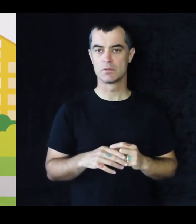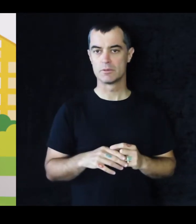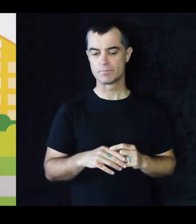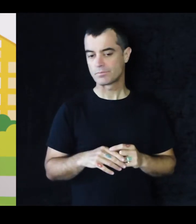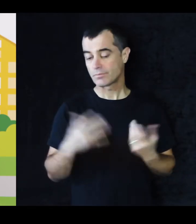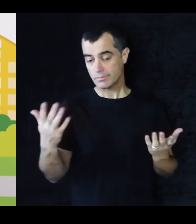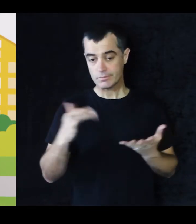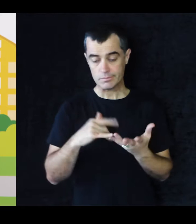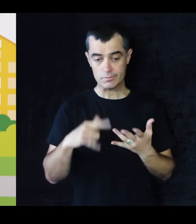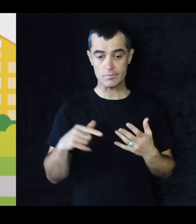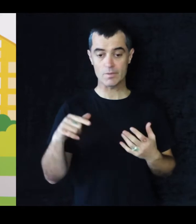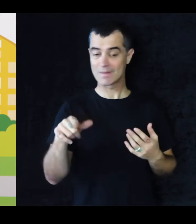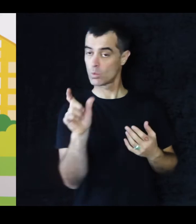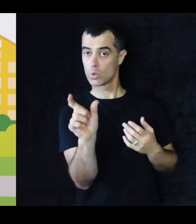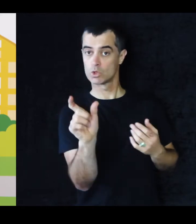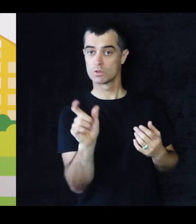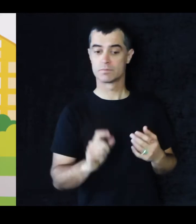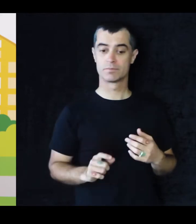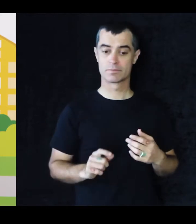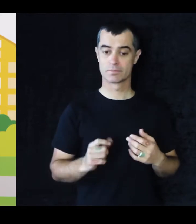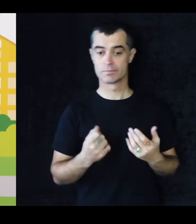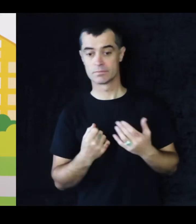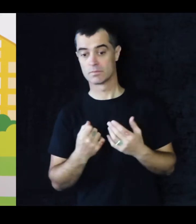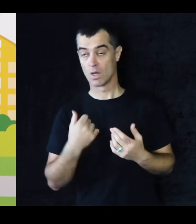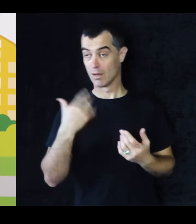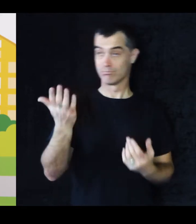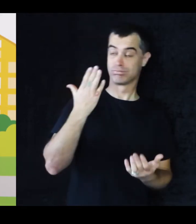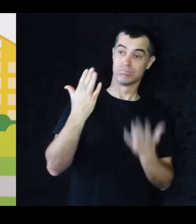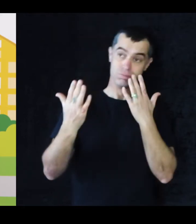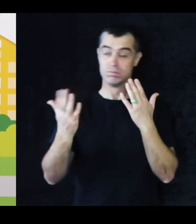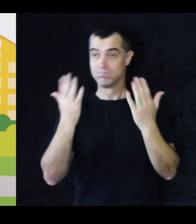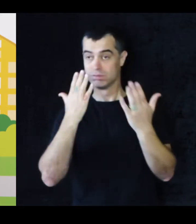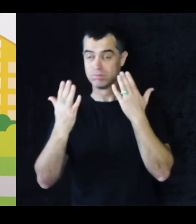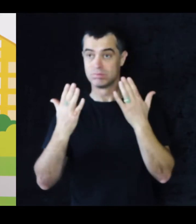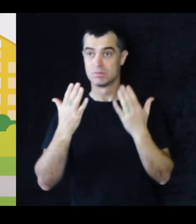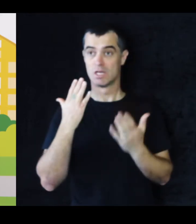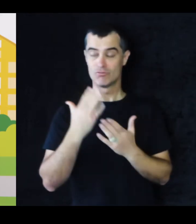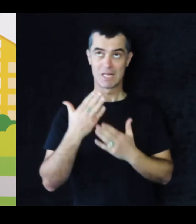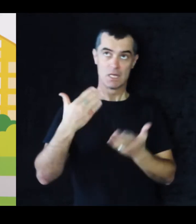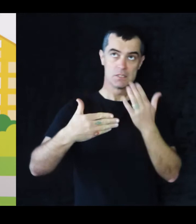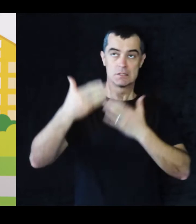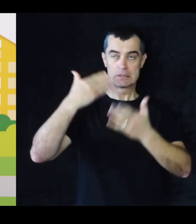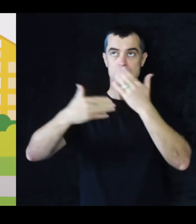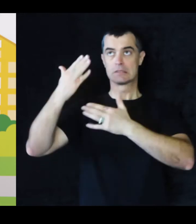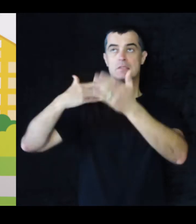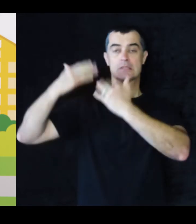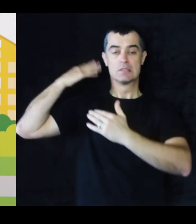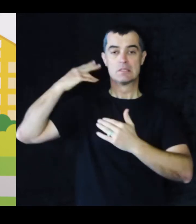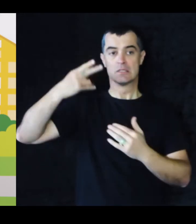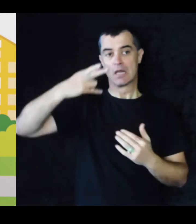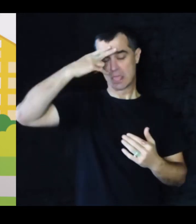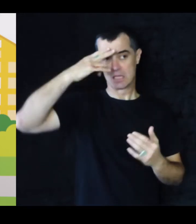damaged. And so these words that come up against us have real roots in